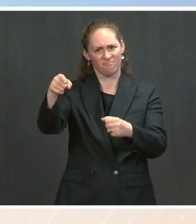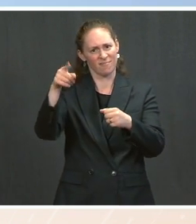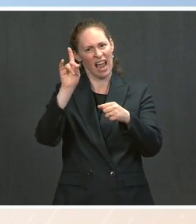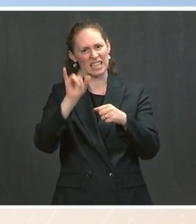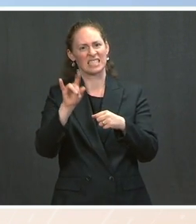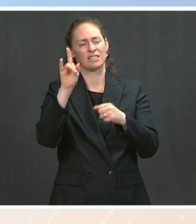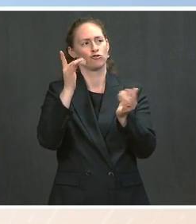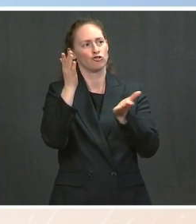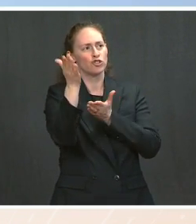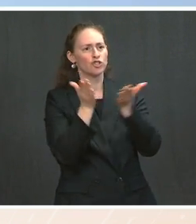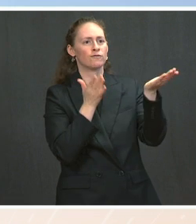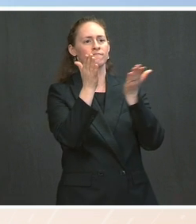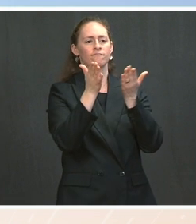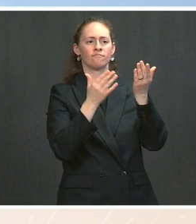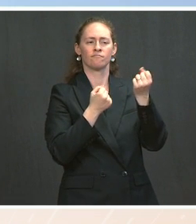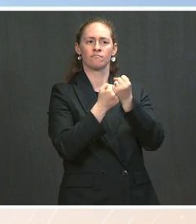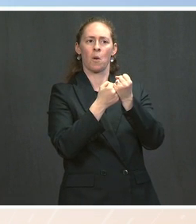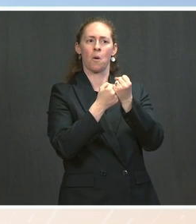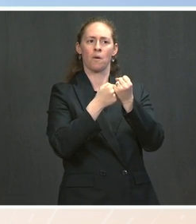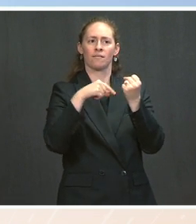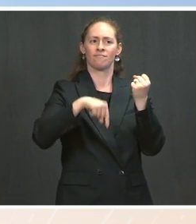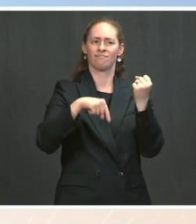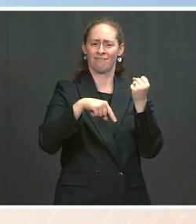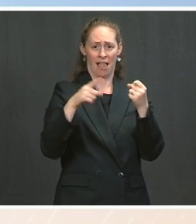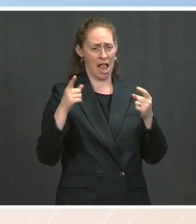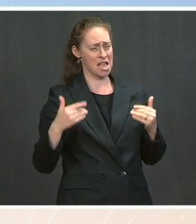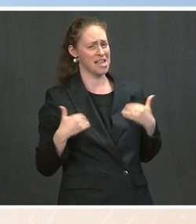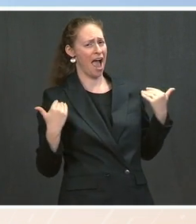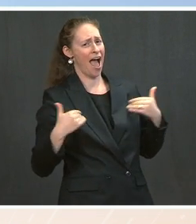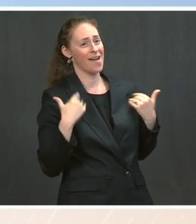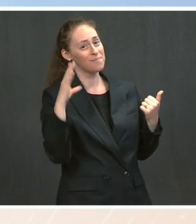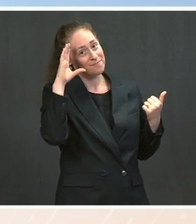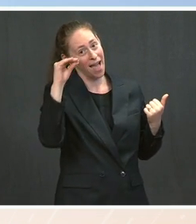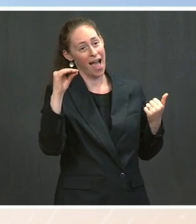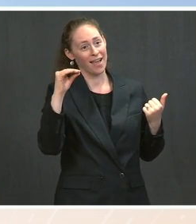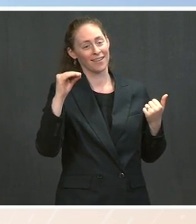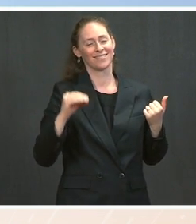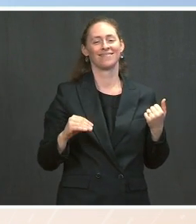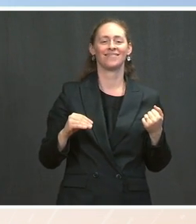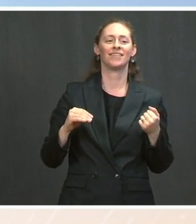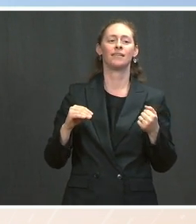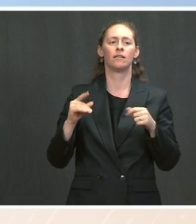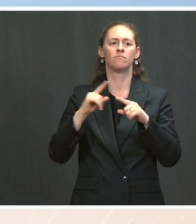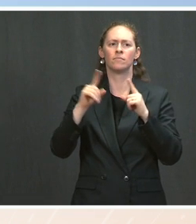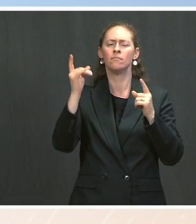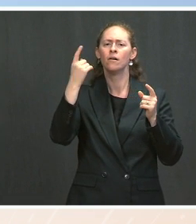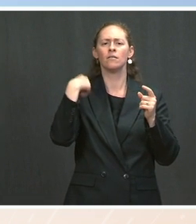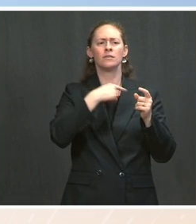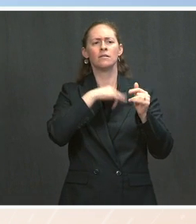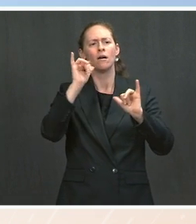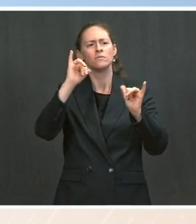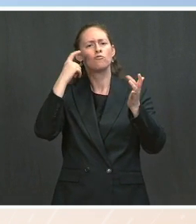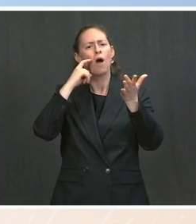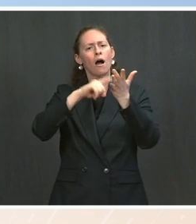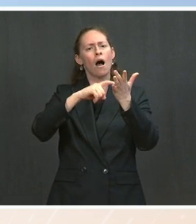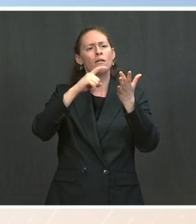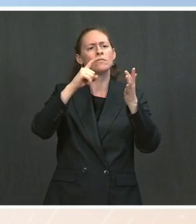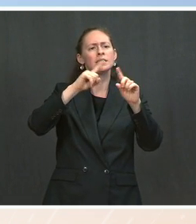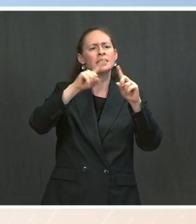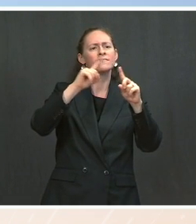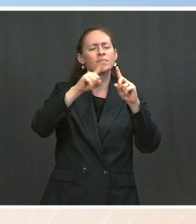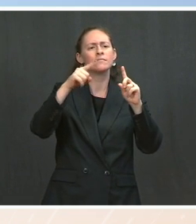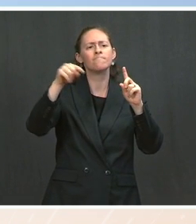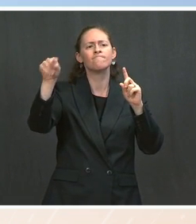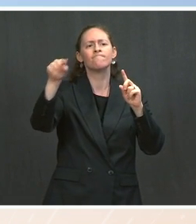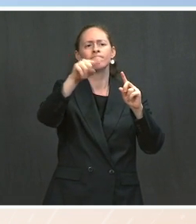still a young man, but someone we want to recognize while his family can celebrate with him. Go ahead, Ann. Let me